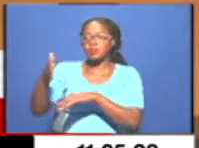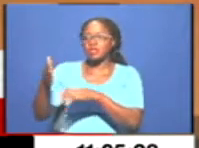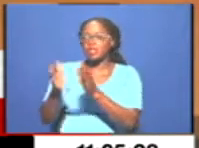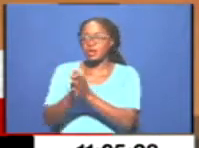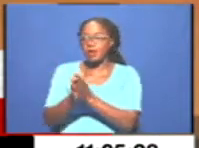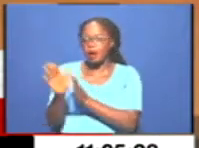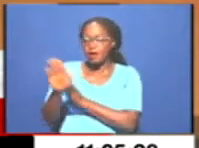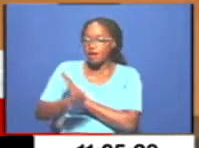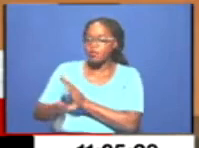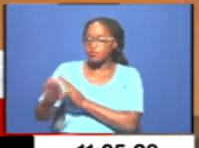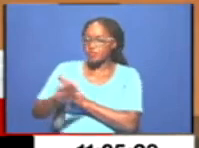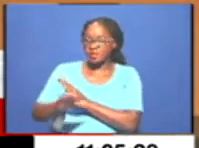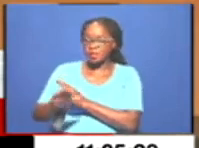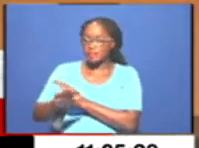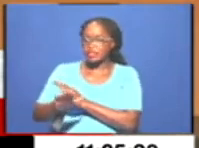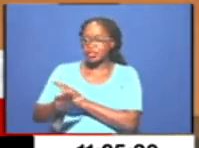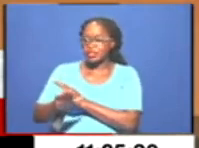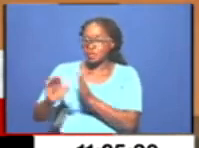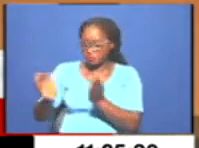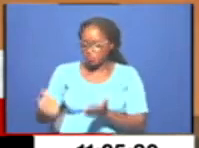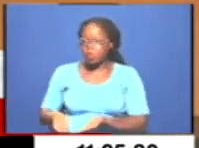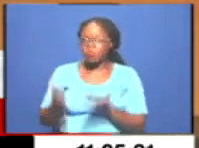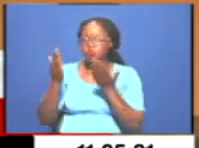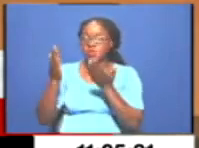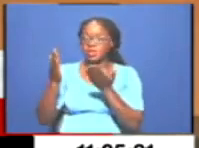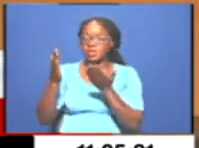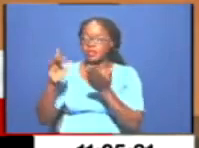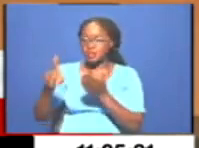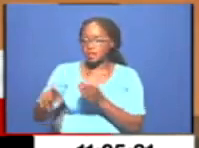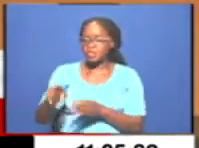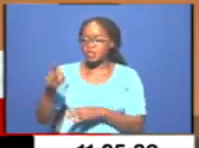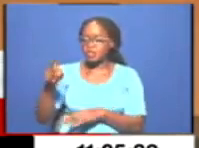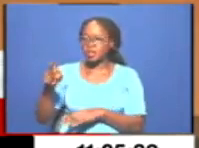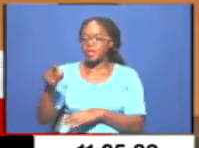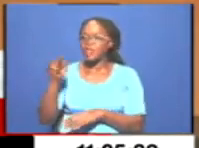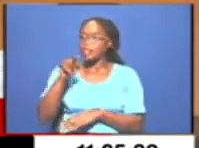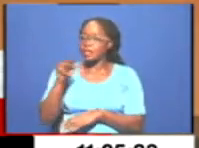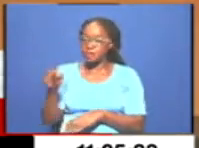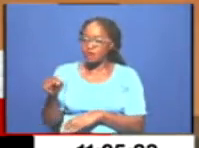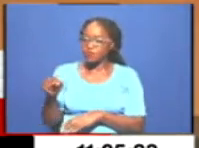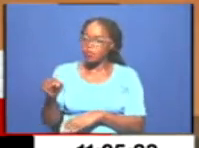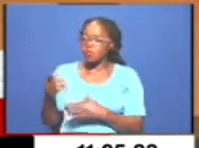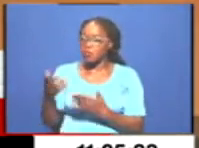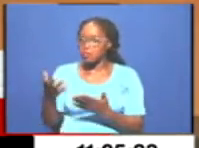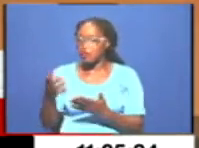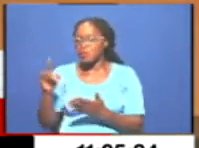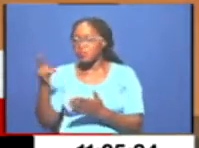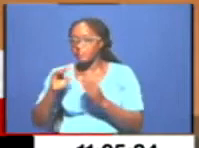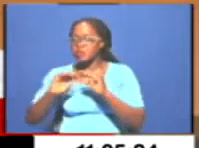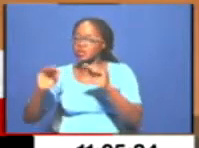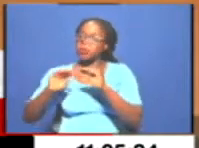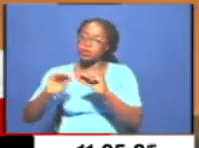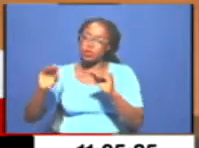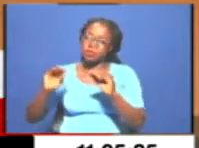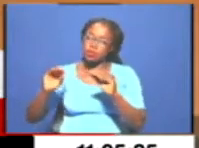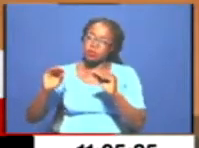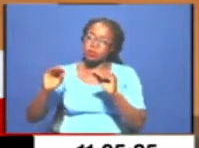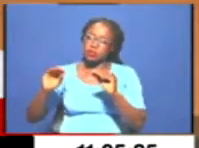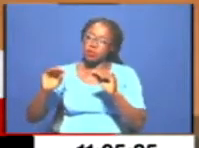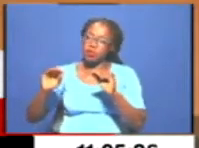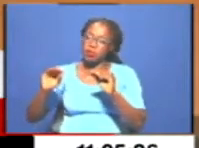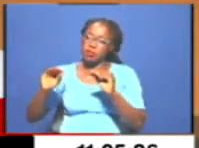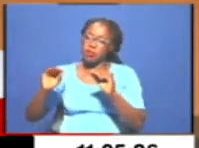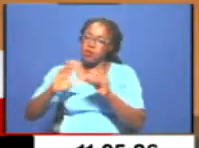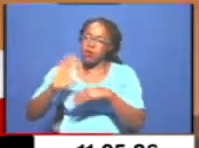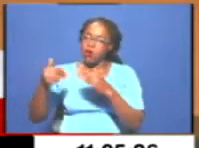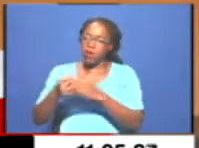be promoted. And therefore, we are looking at welfare in terms of first education. We want all our things to